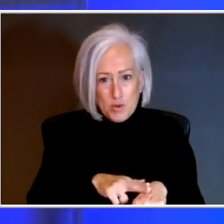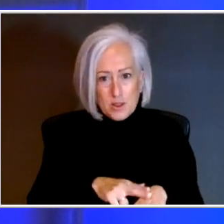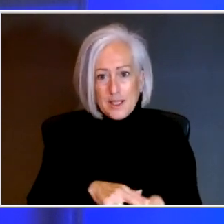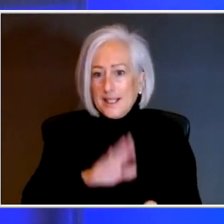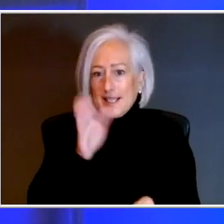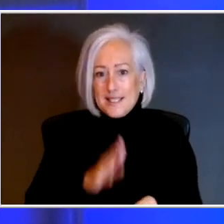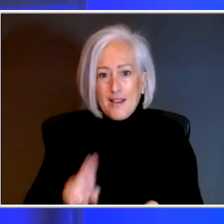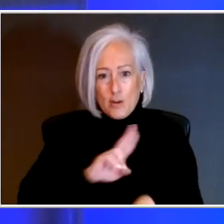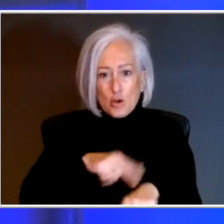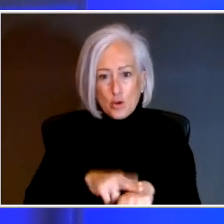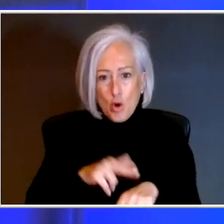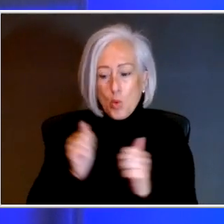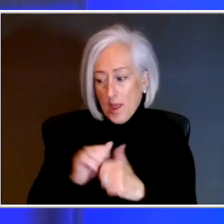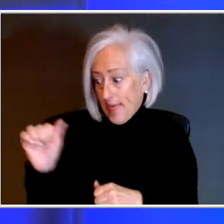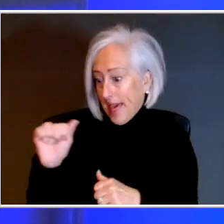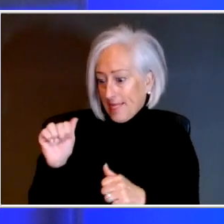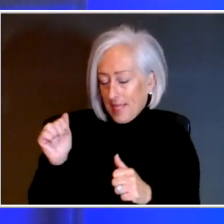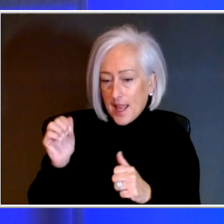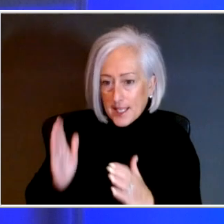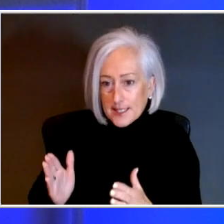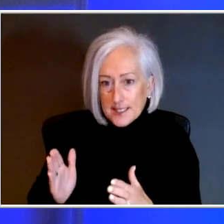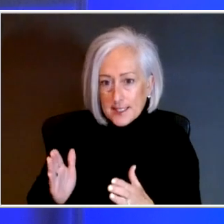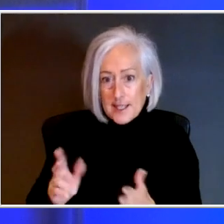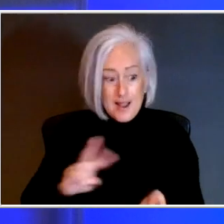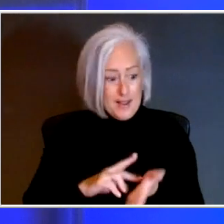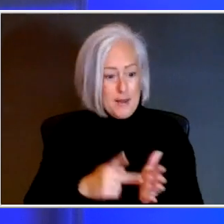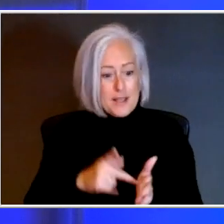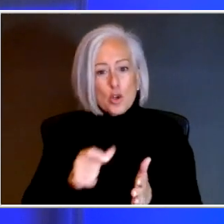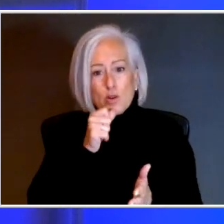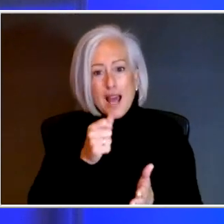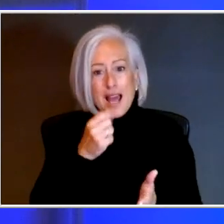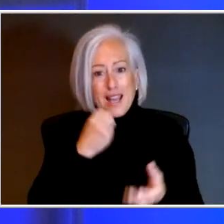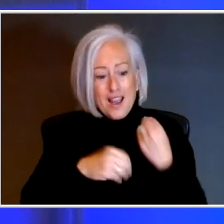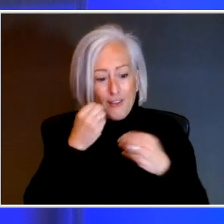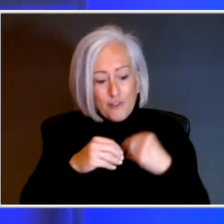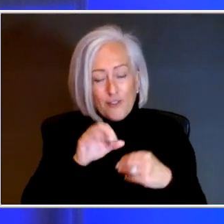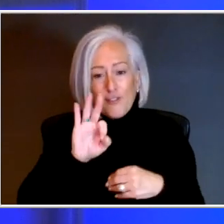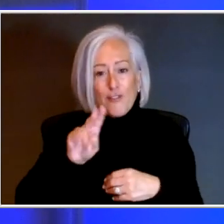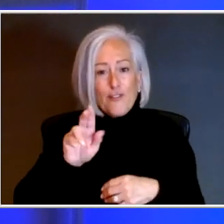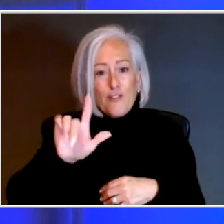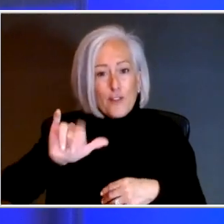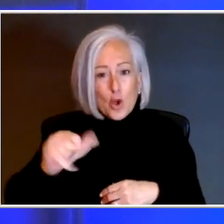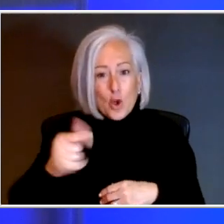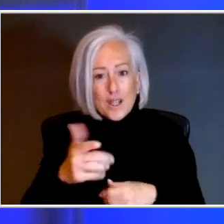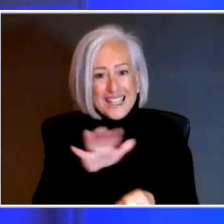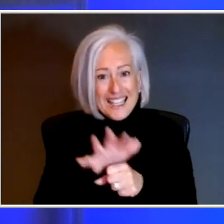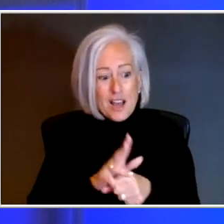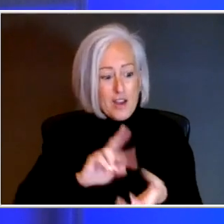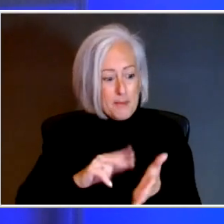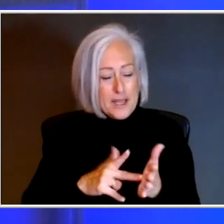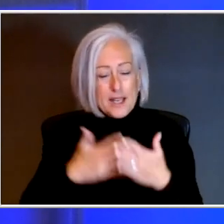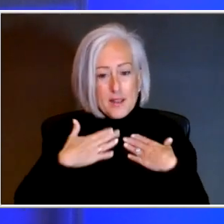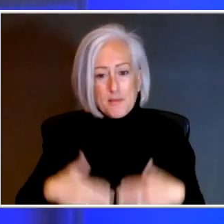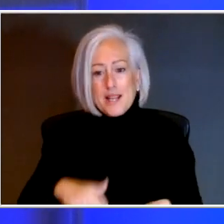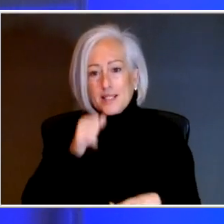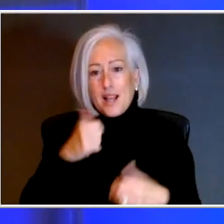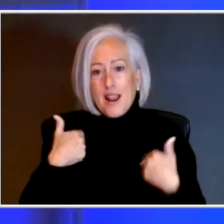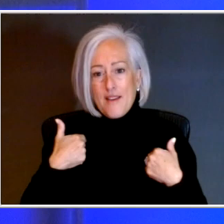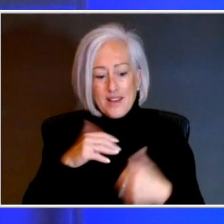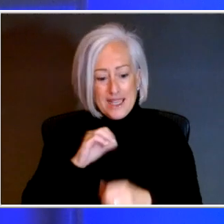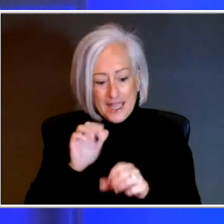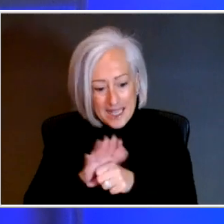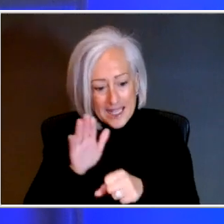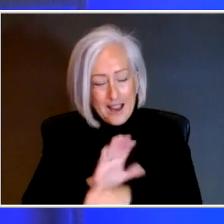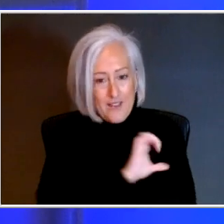What that means to me is that you're not fueling your body optimally. Your body doesn't have the energy to create optimal levels of female sex hormones or